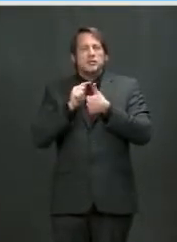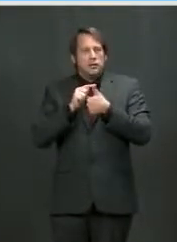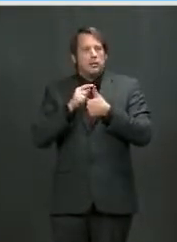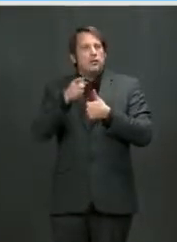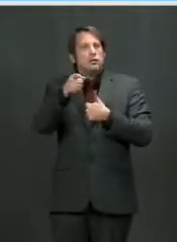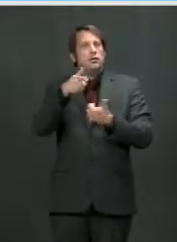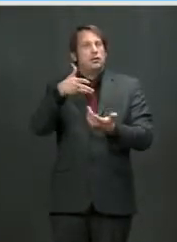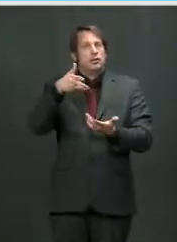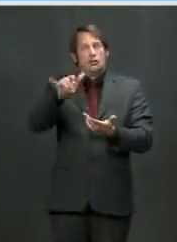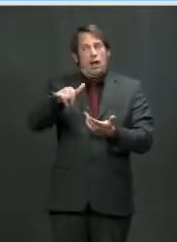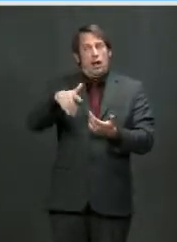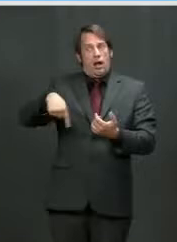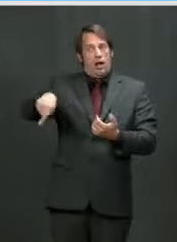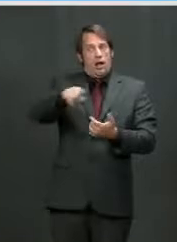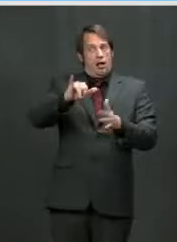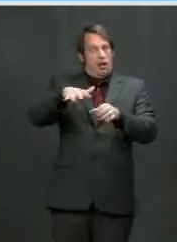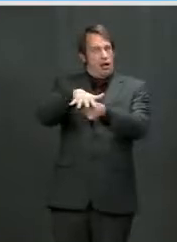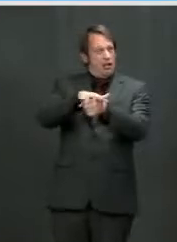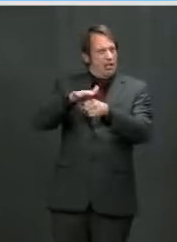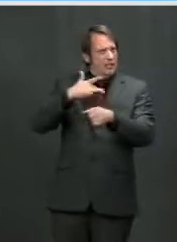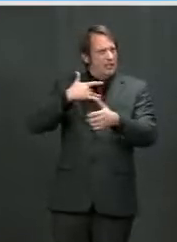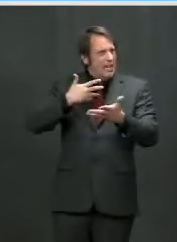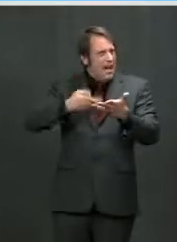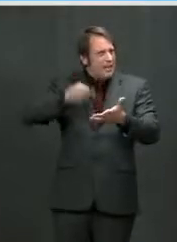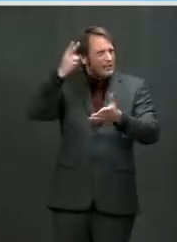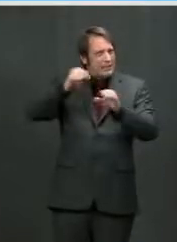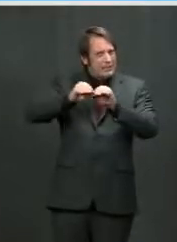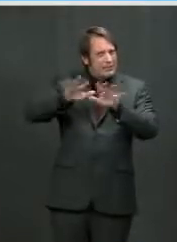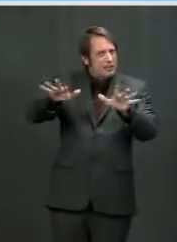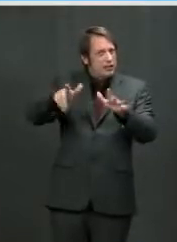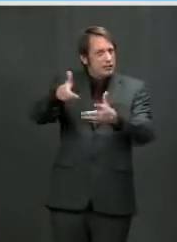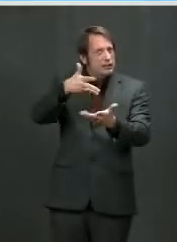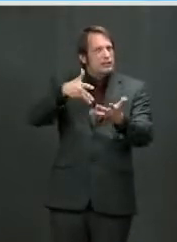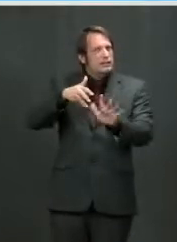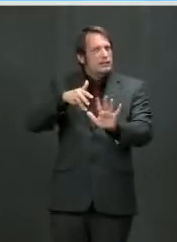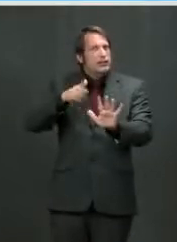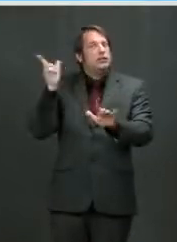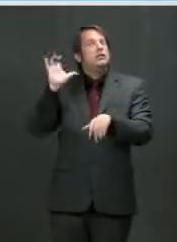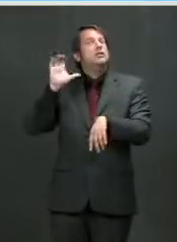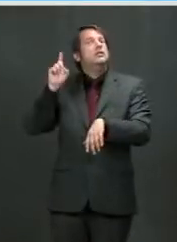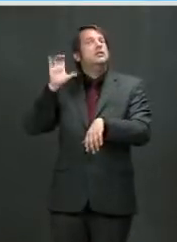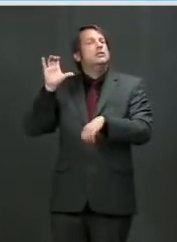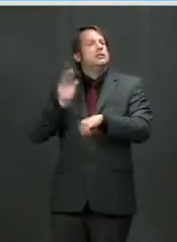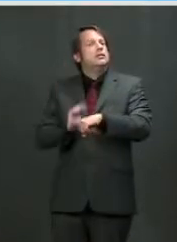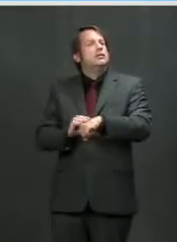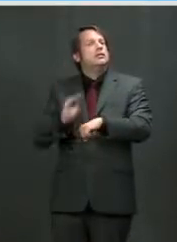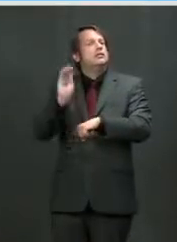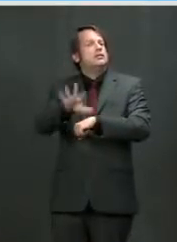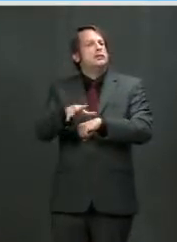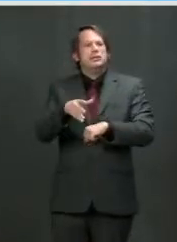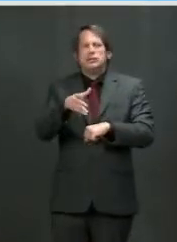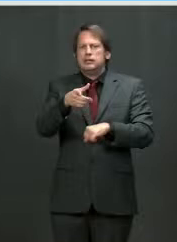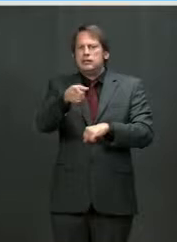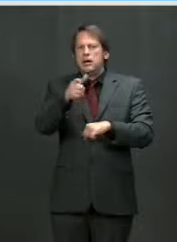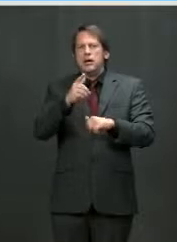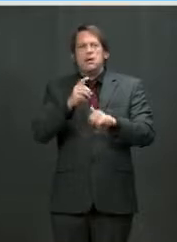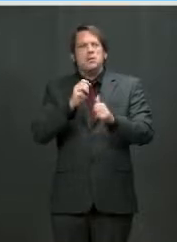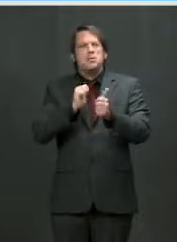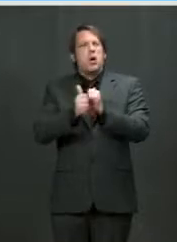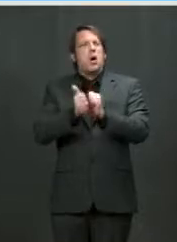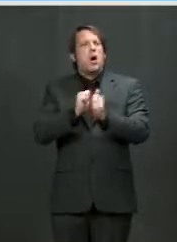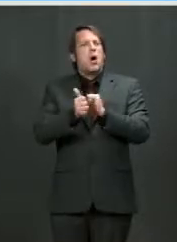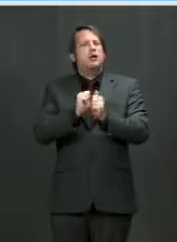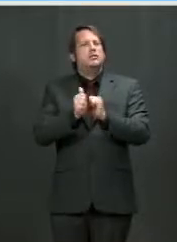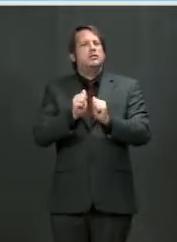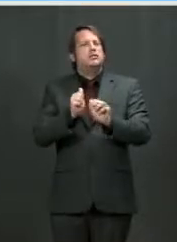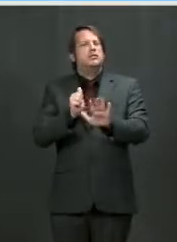community transmission, CDC guidance specifically suggests refraining from youth sports that are not outside and cannot be conducted